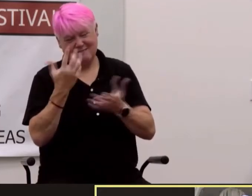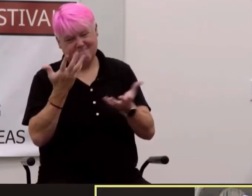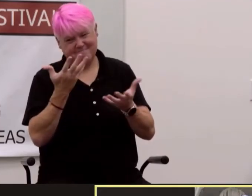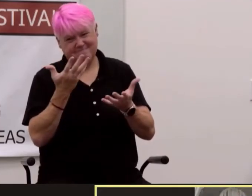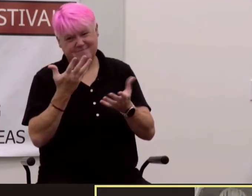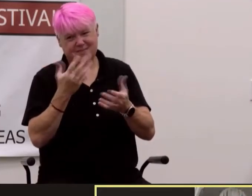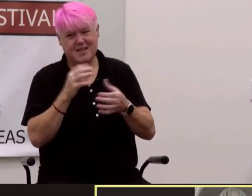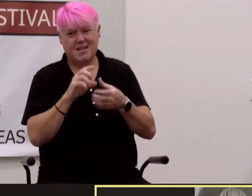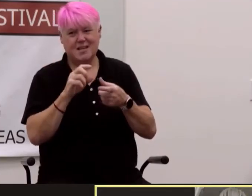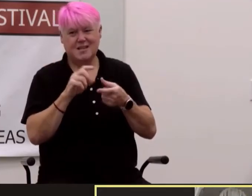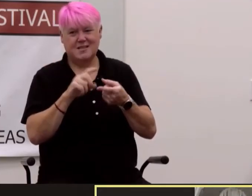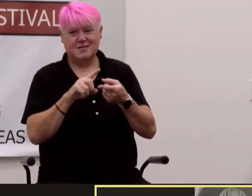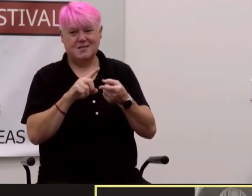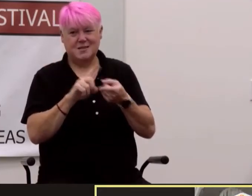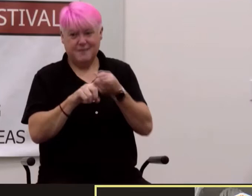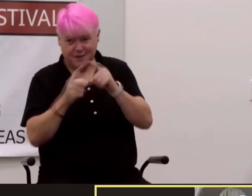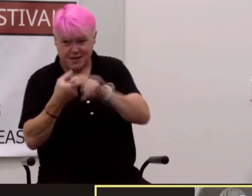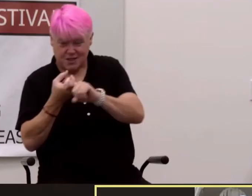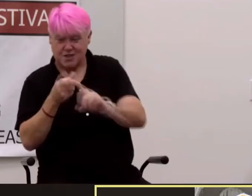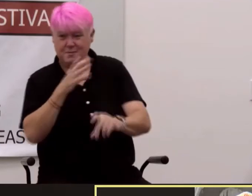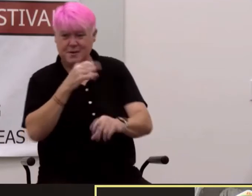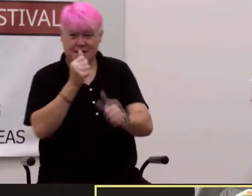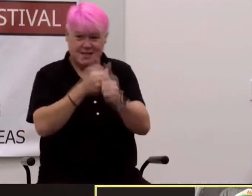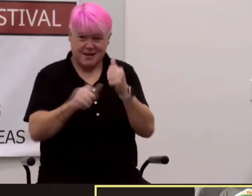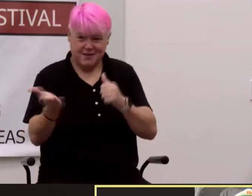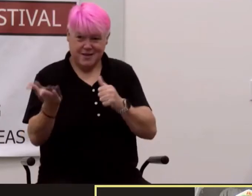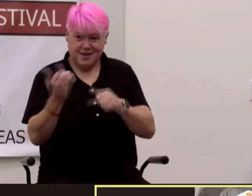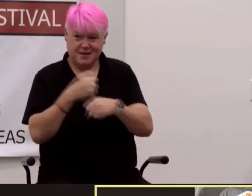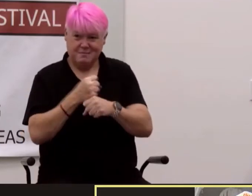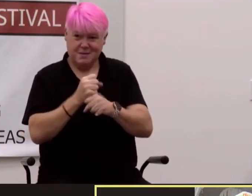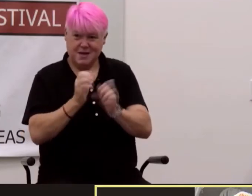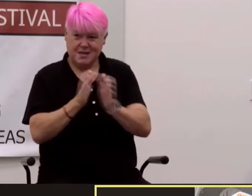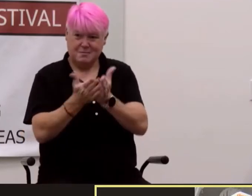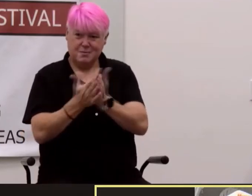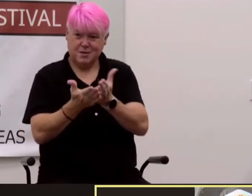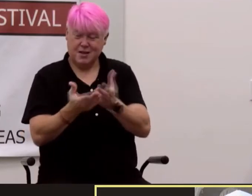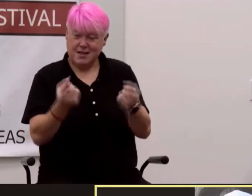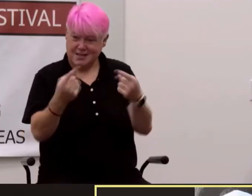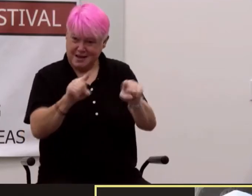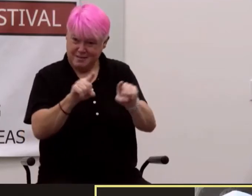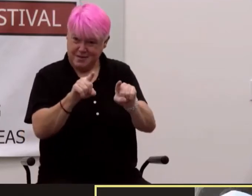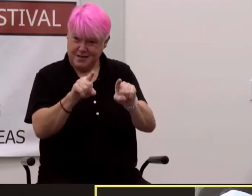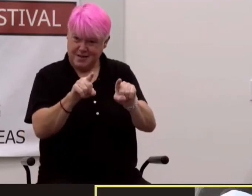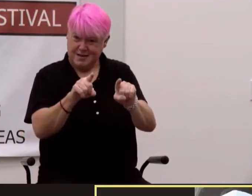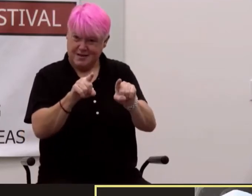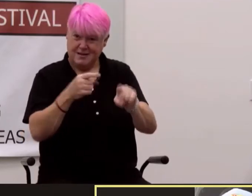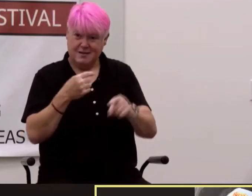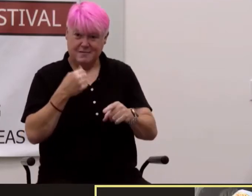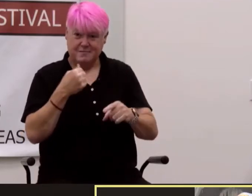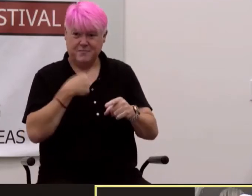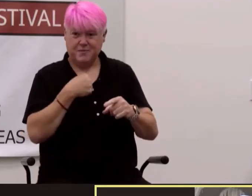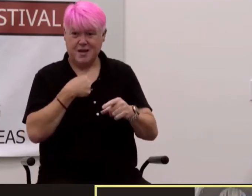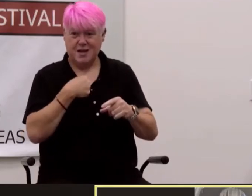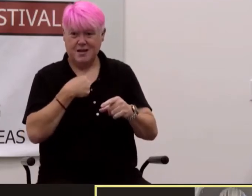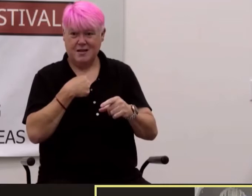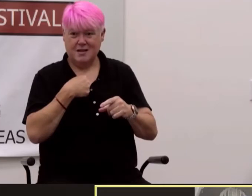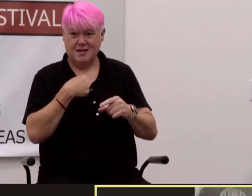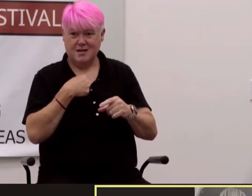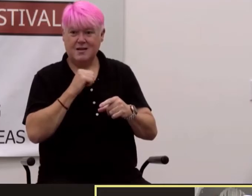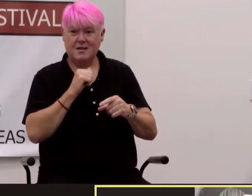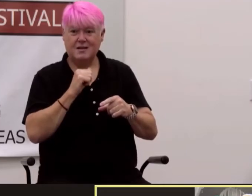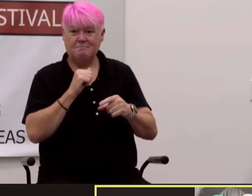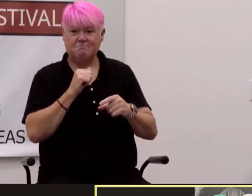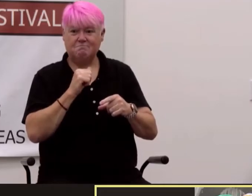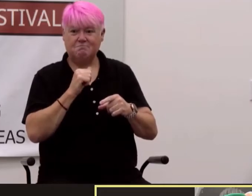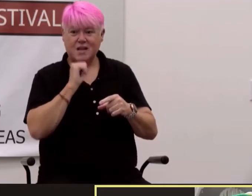partnership, it's everything that makes a book like this happen. And I don't think there's a book like